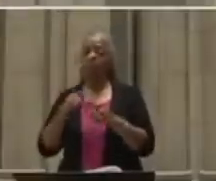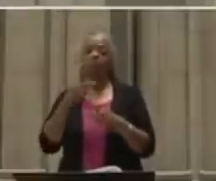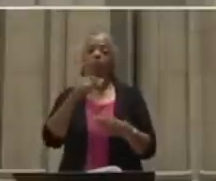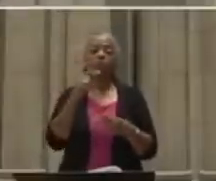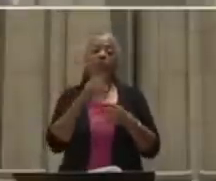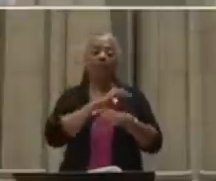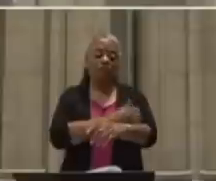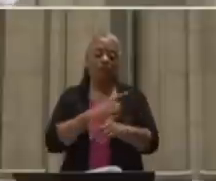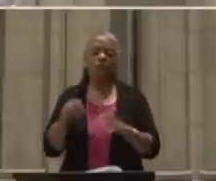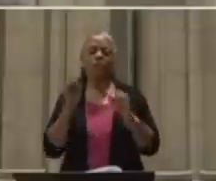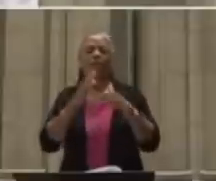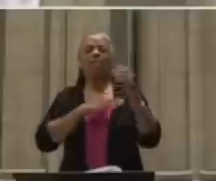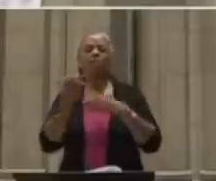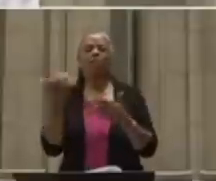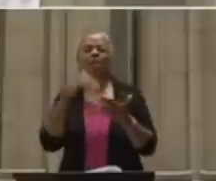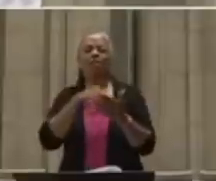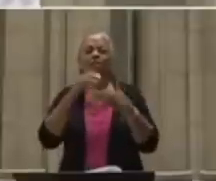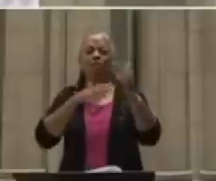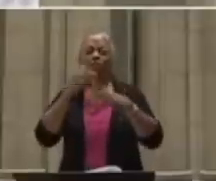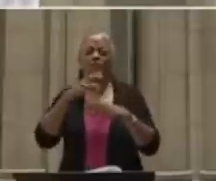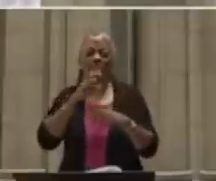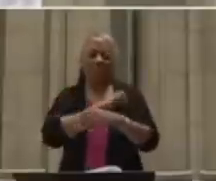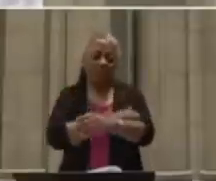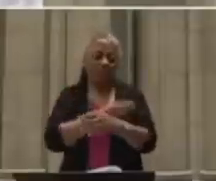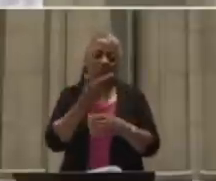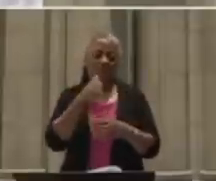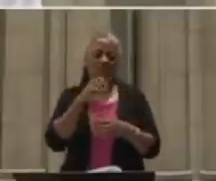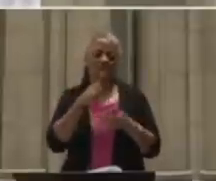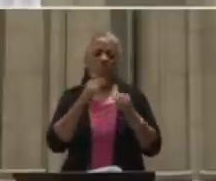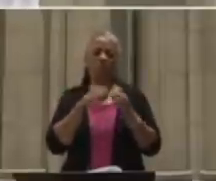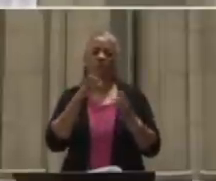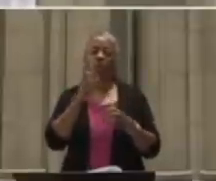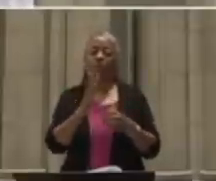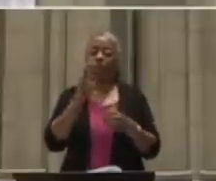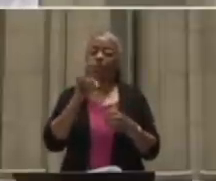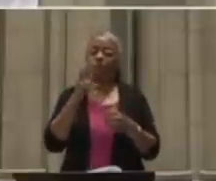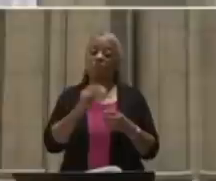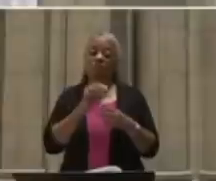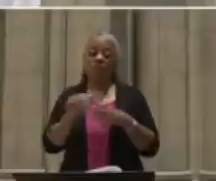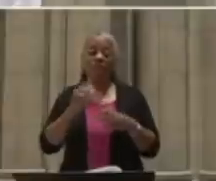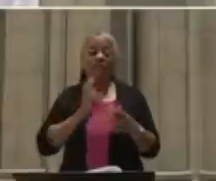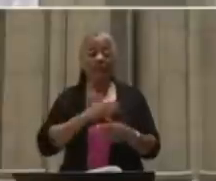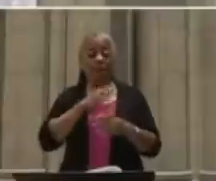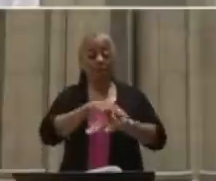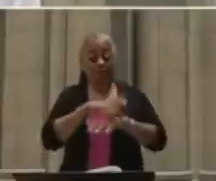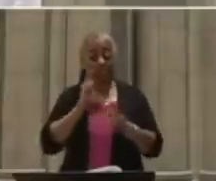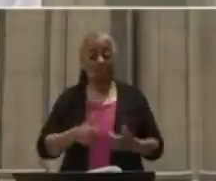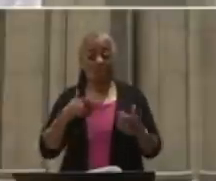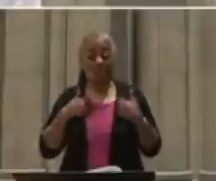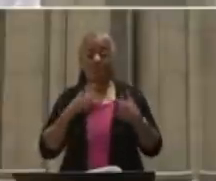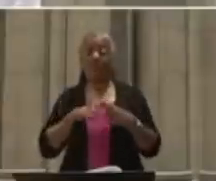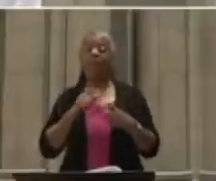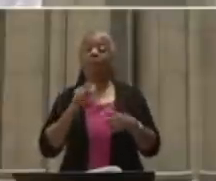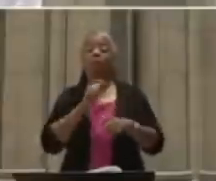we would have built a renewable energy grid by now with nearly $2 trillion to spare, and our planet would live. If we restore the